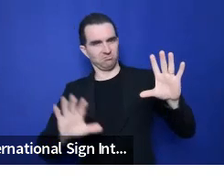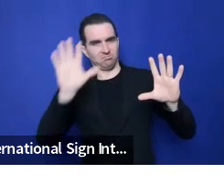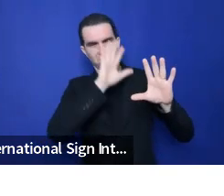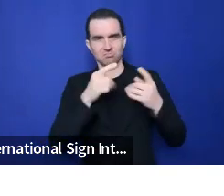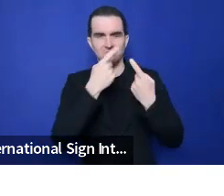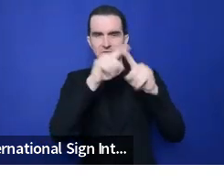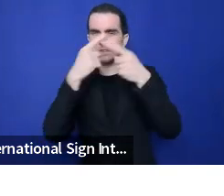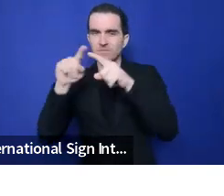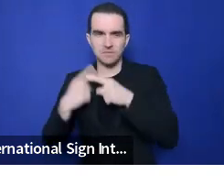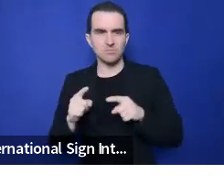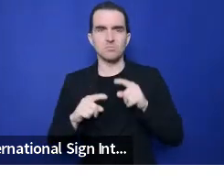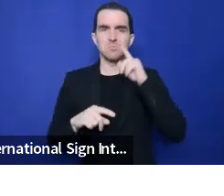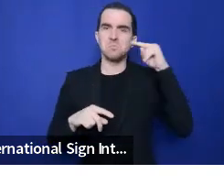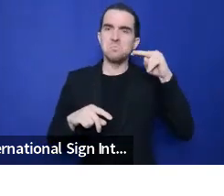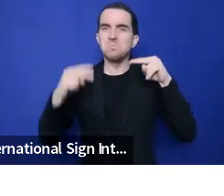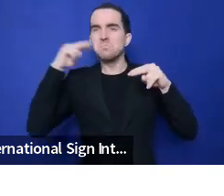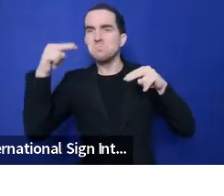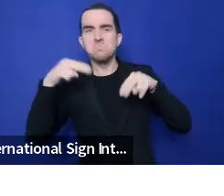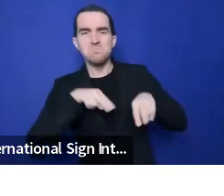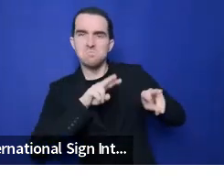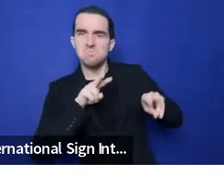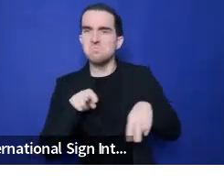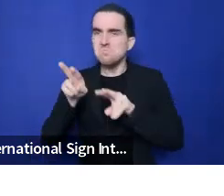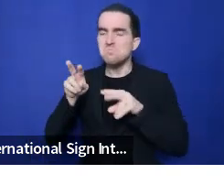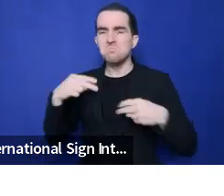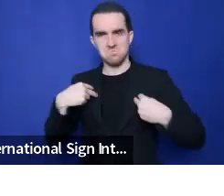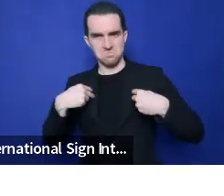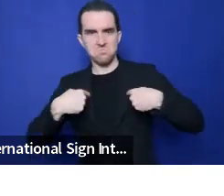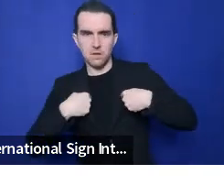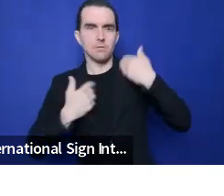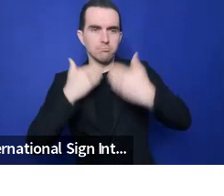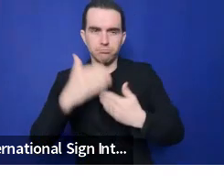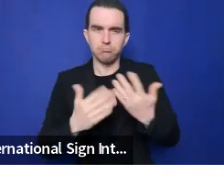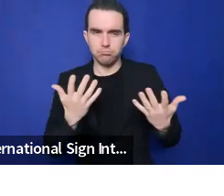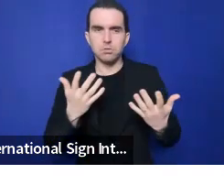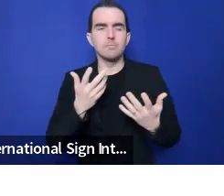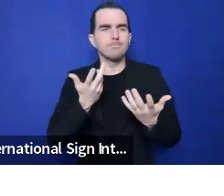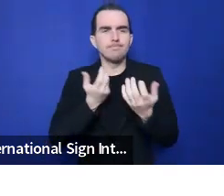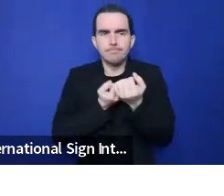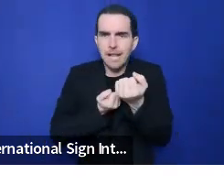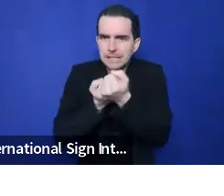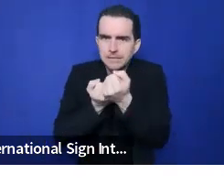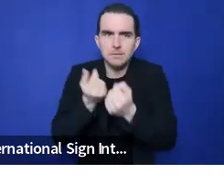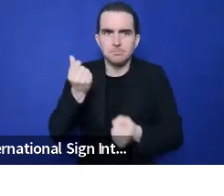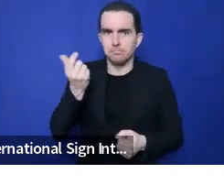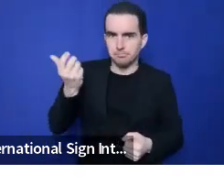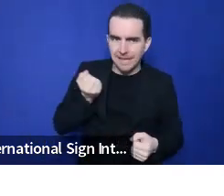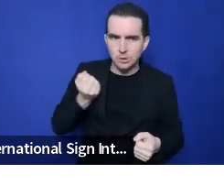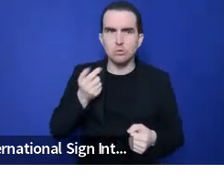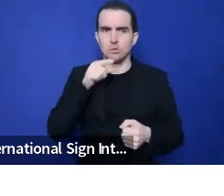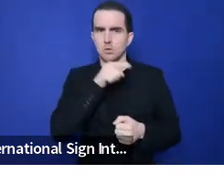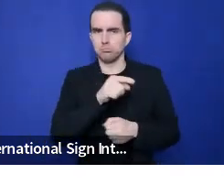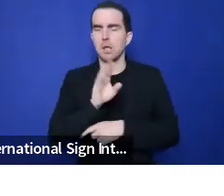of 65 who are poor and don't have any other kind of pension. But then there is a separate scheme for people